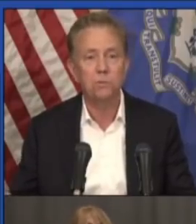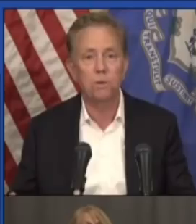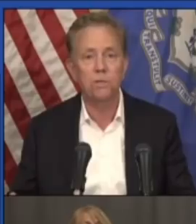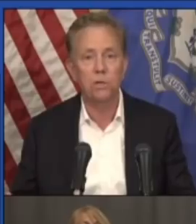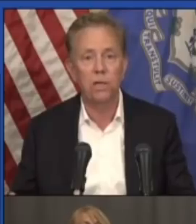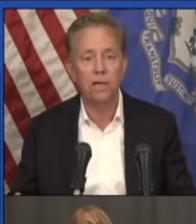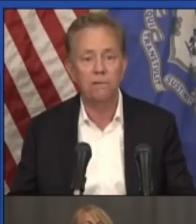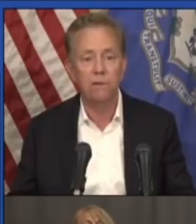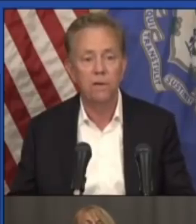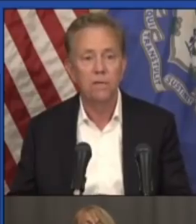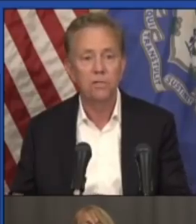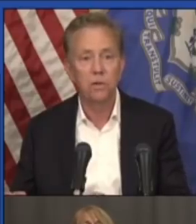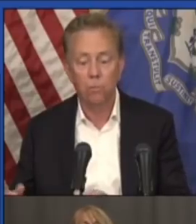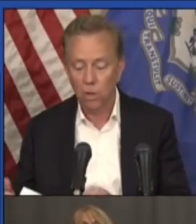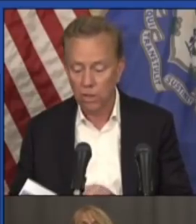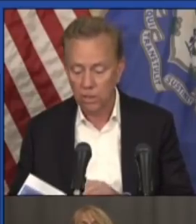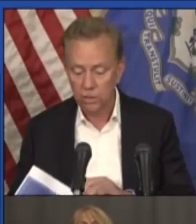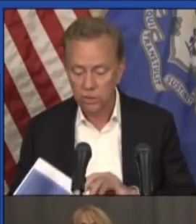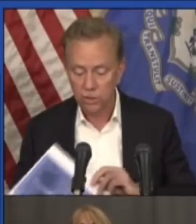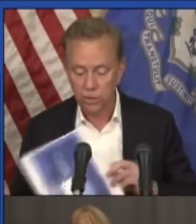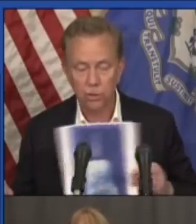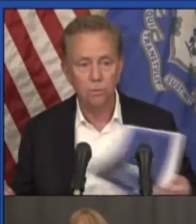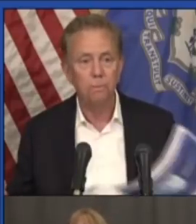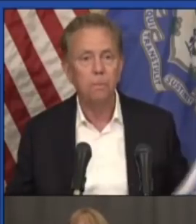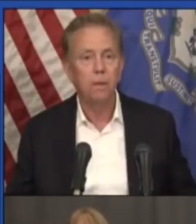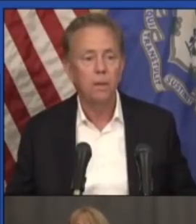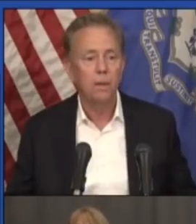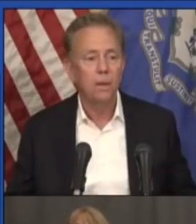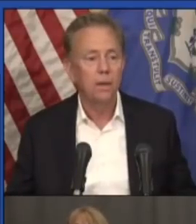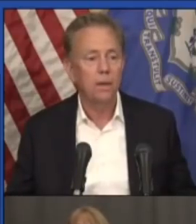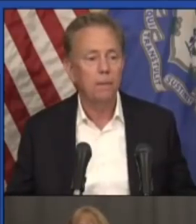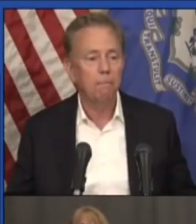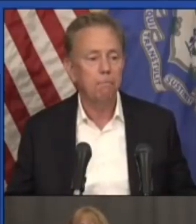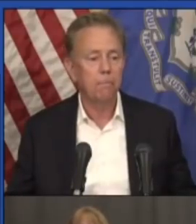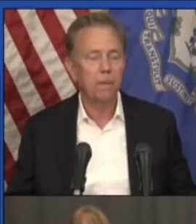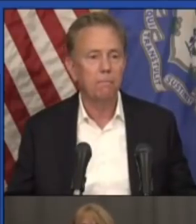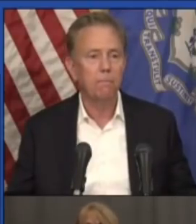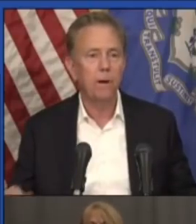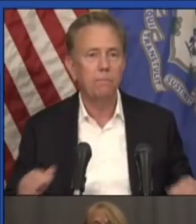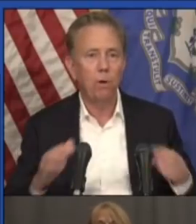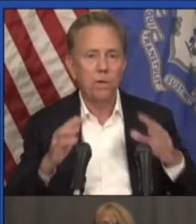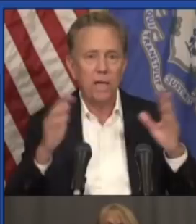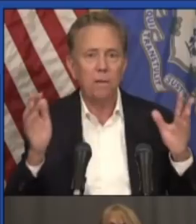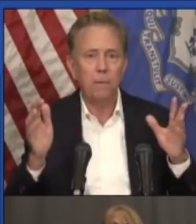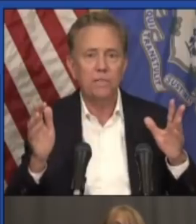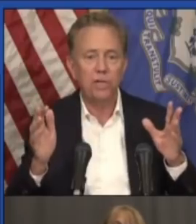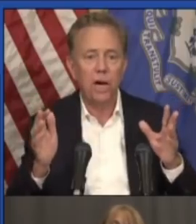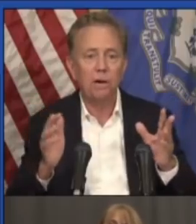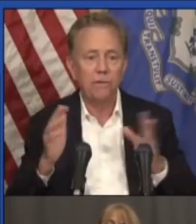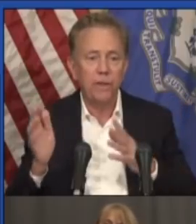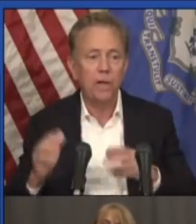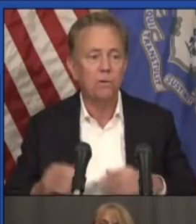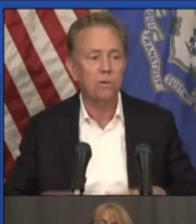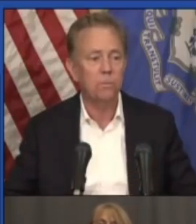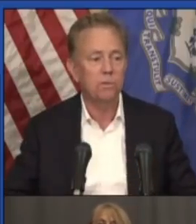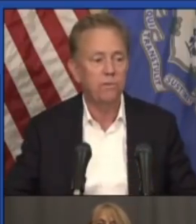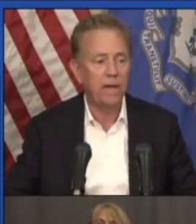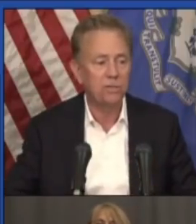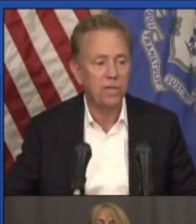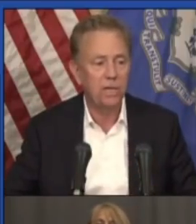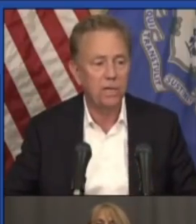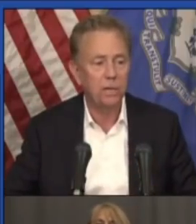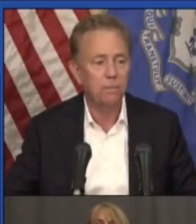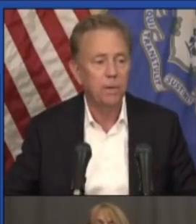places where we still have some work to do. I broke it down by geography there in terms